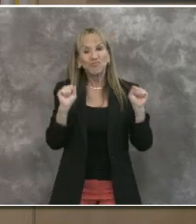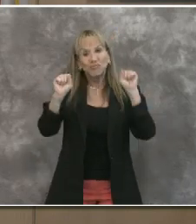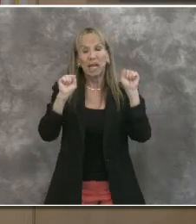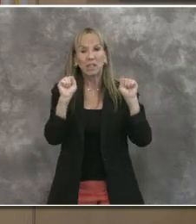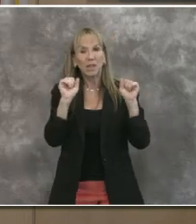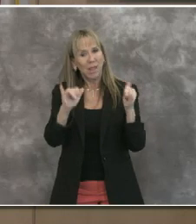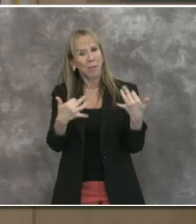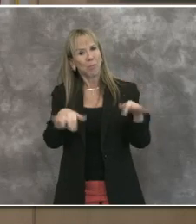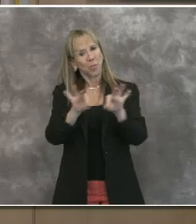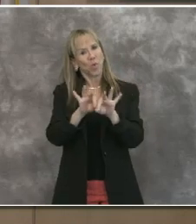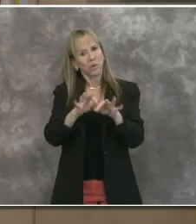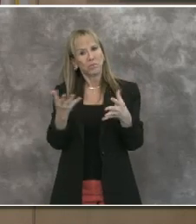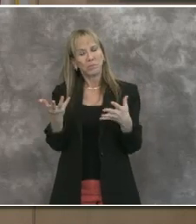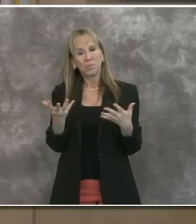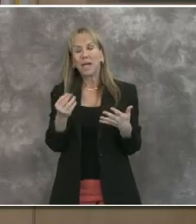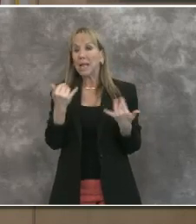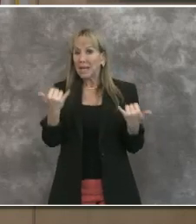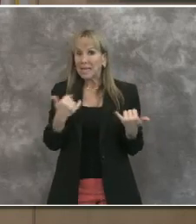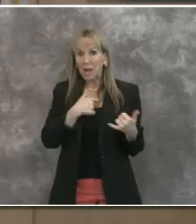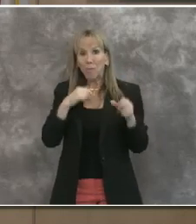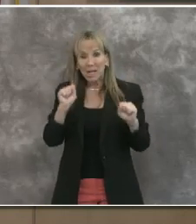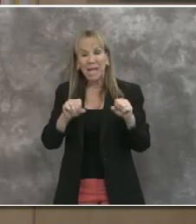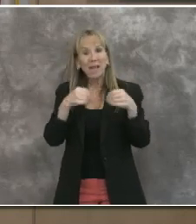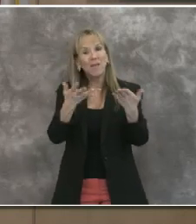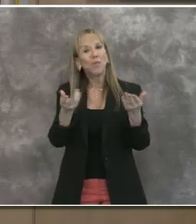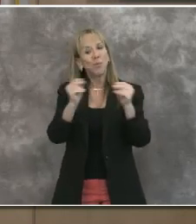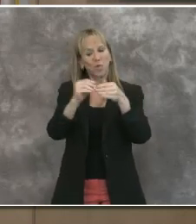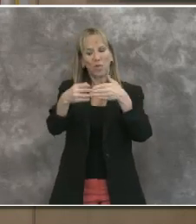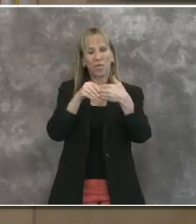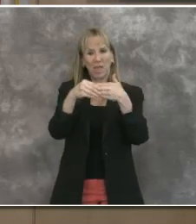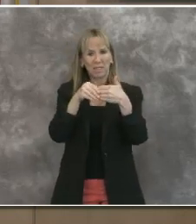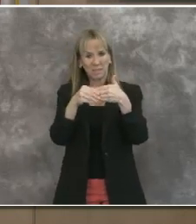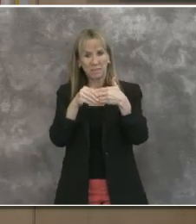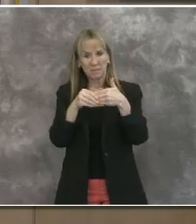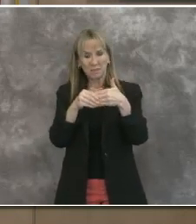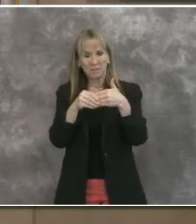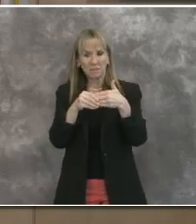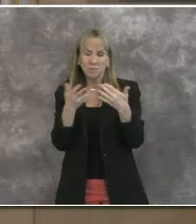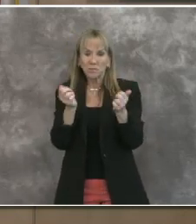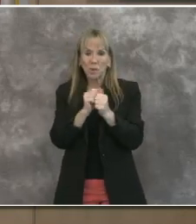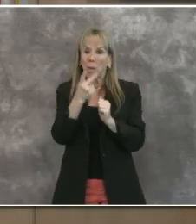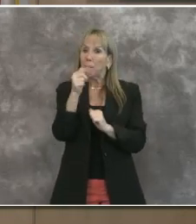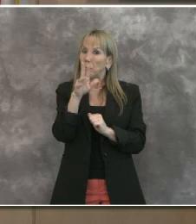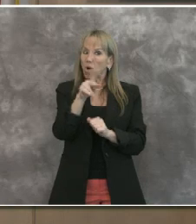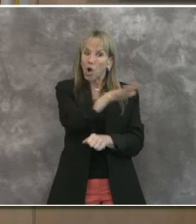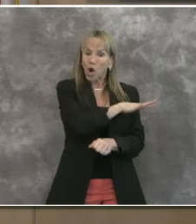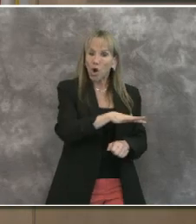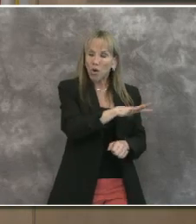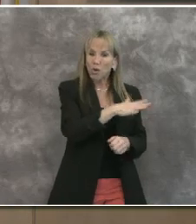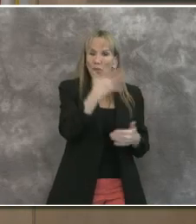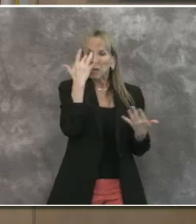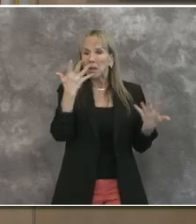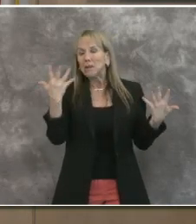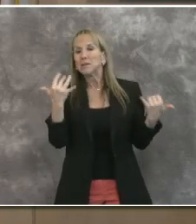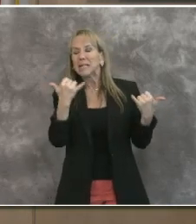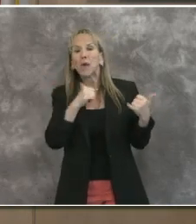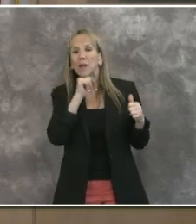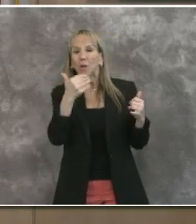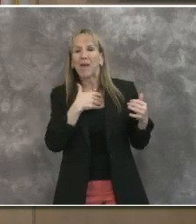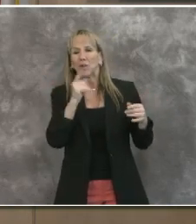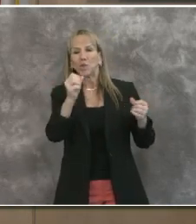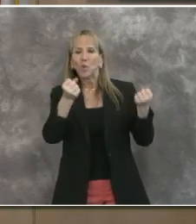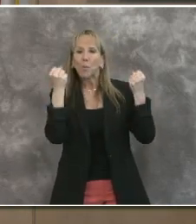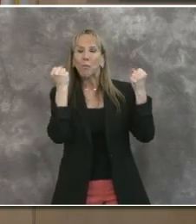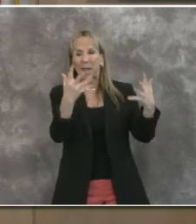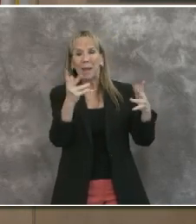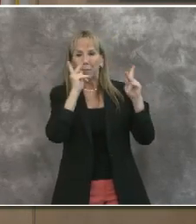an important part of that. We've been in a position to provide greater flexibility in our parks because we don't get as much of a problem of overcrowding at parks as